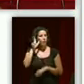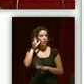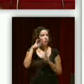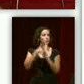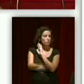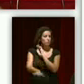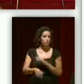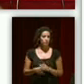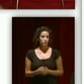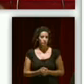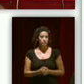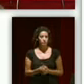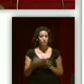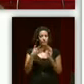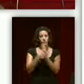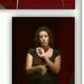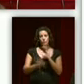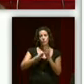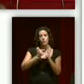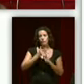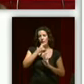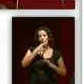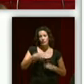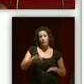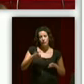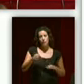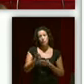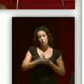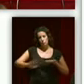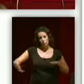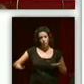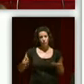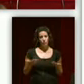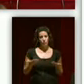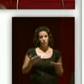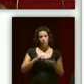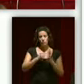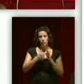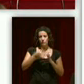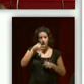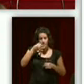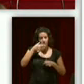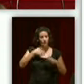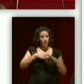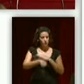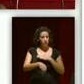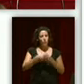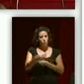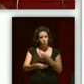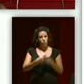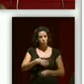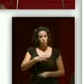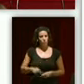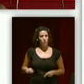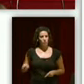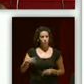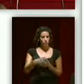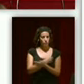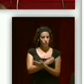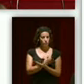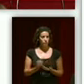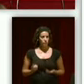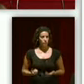instance, mobile phones. It's about having a simple and cost-effective device